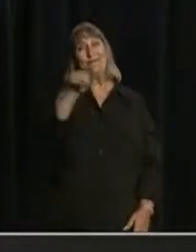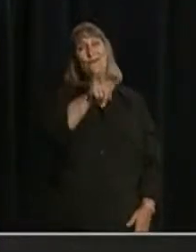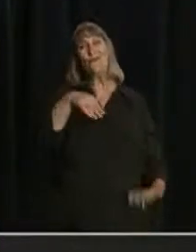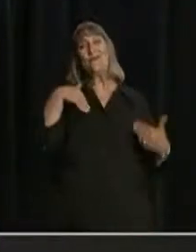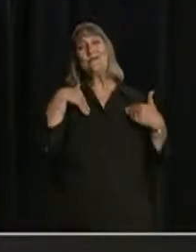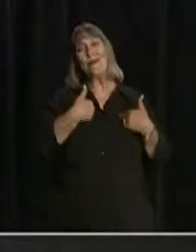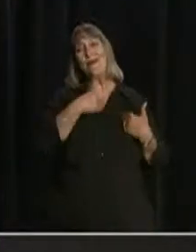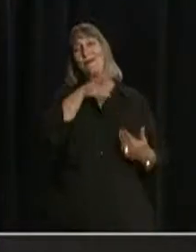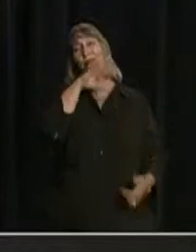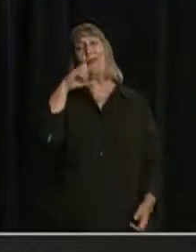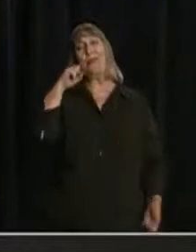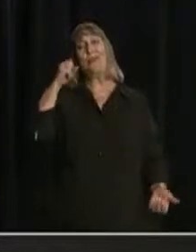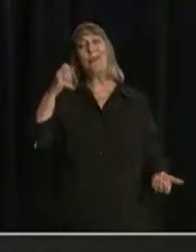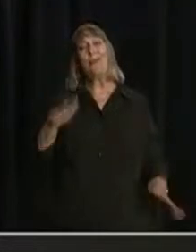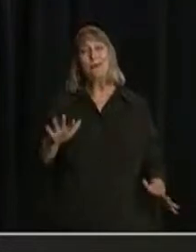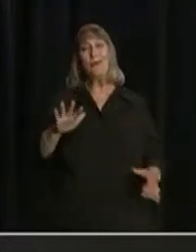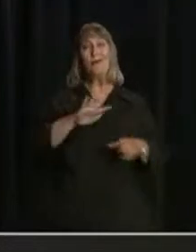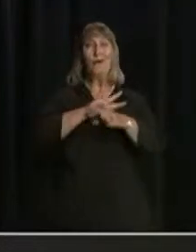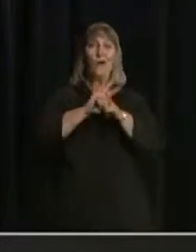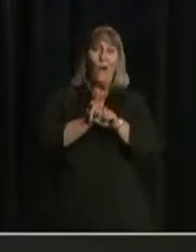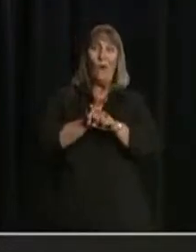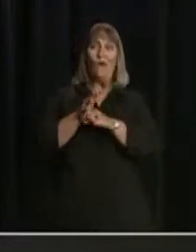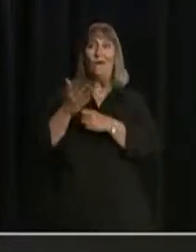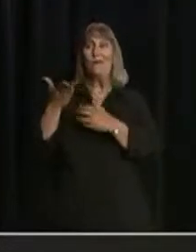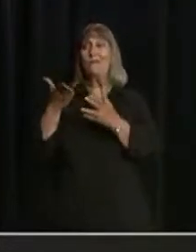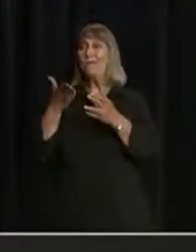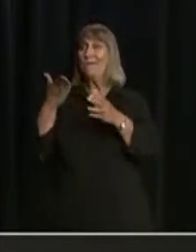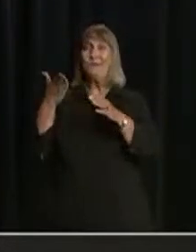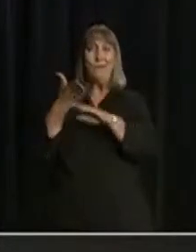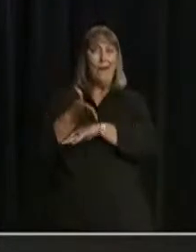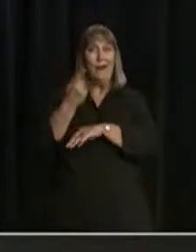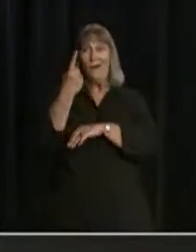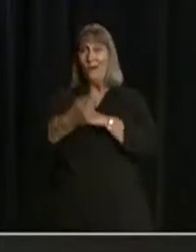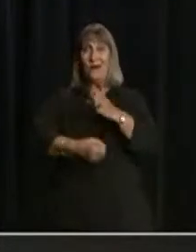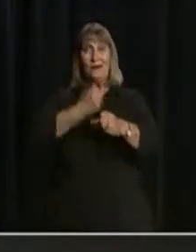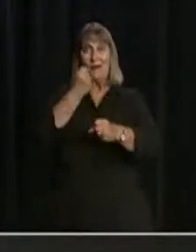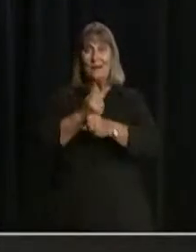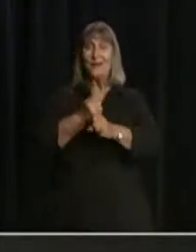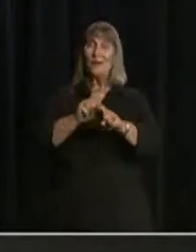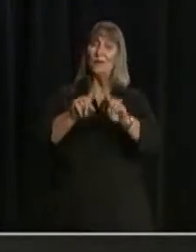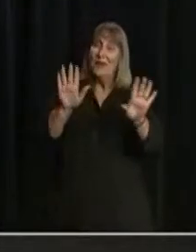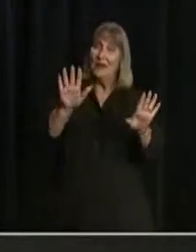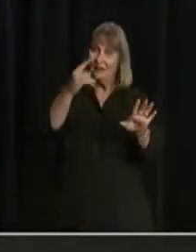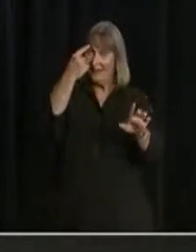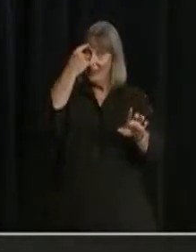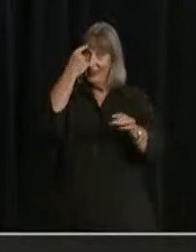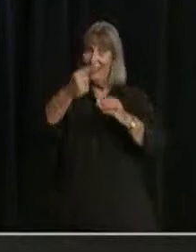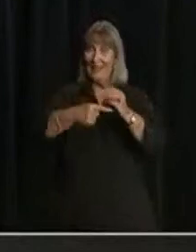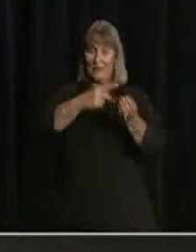of dealing with COVID in our community for well over a year now, but please consider those nurses and